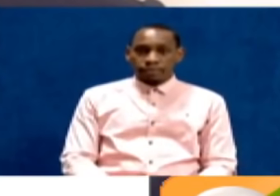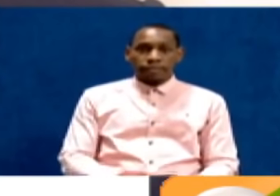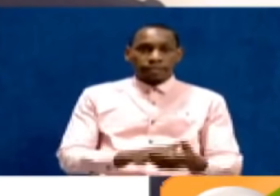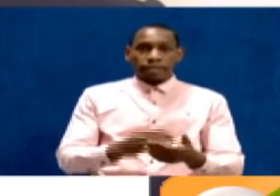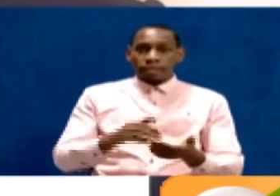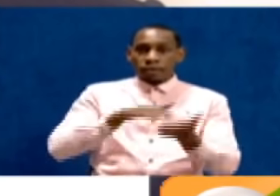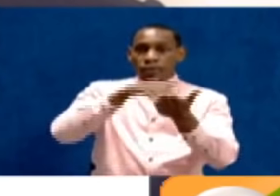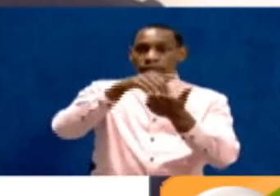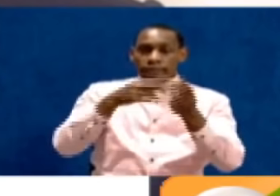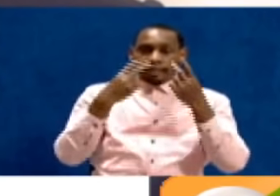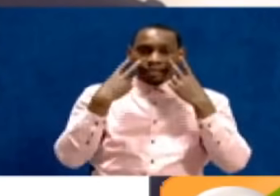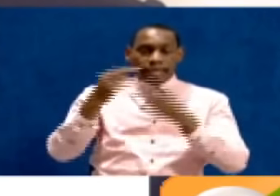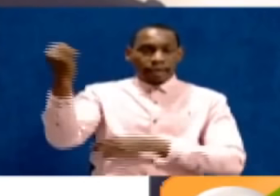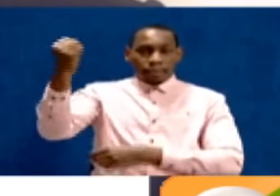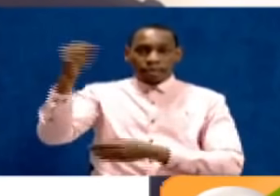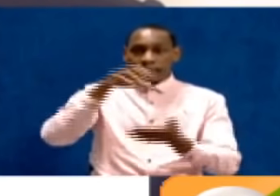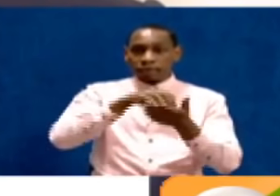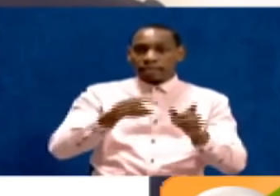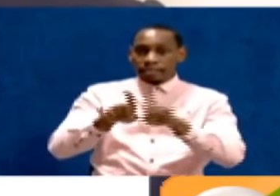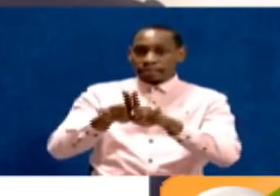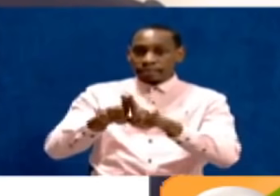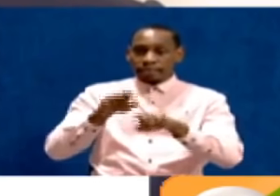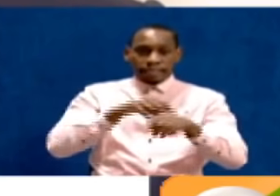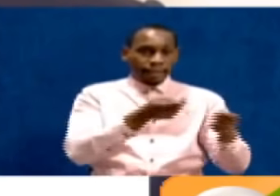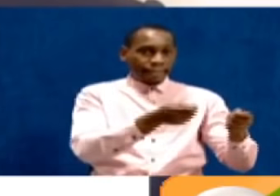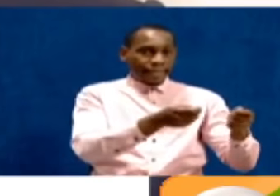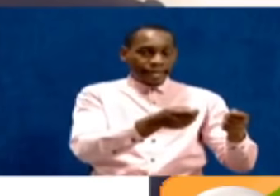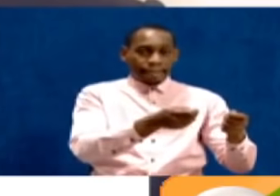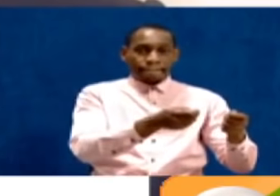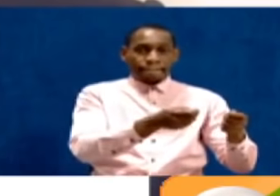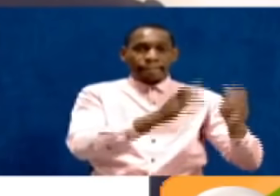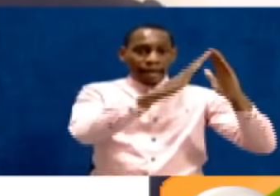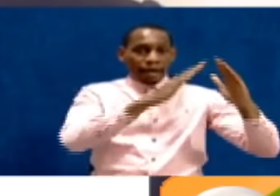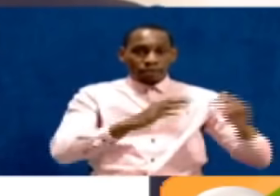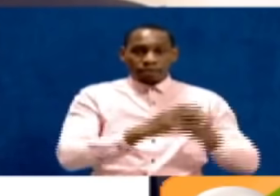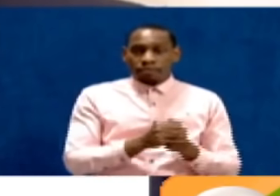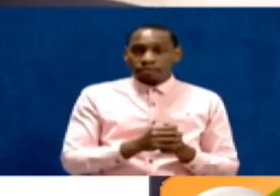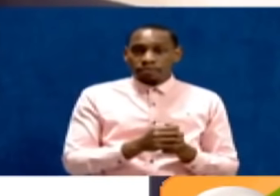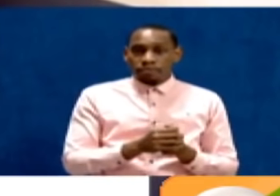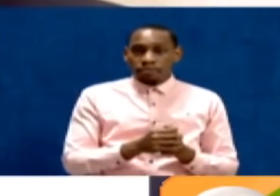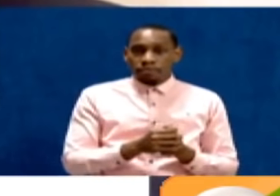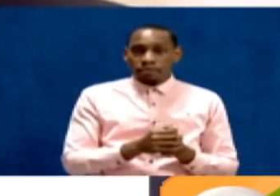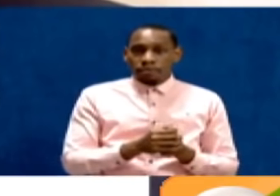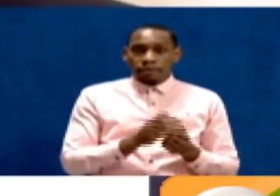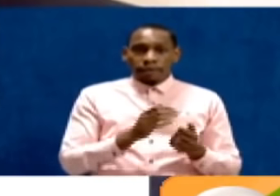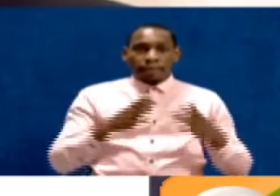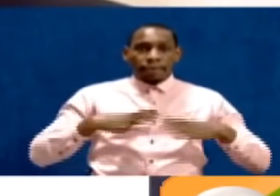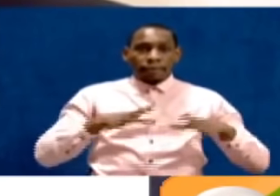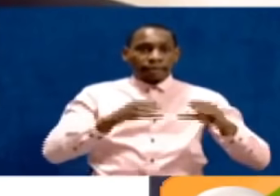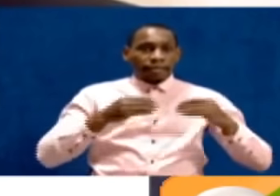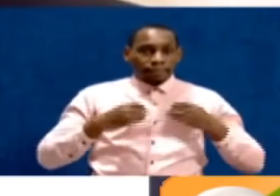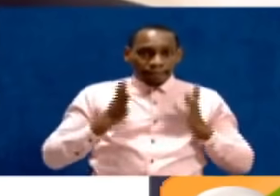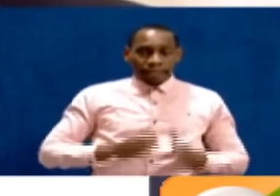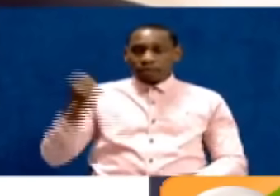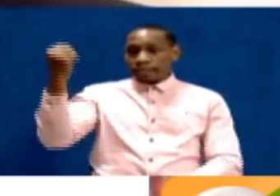in our political circles and sometimes even in our media houses. They are so fixated on the personality